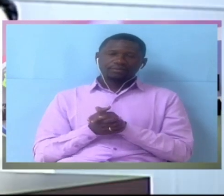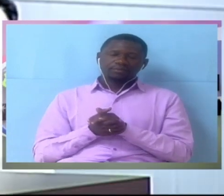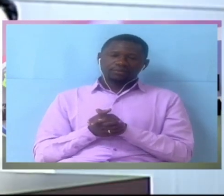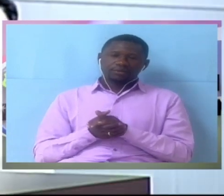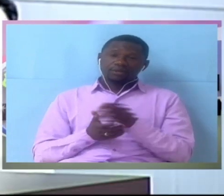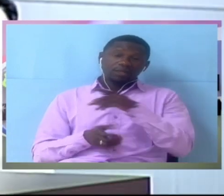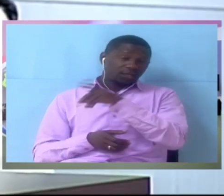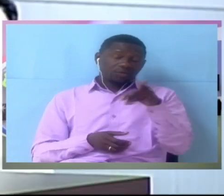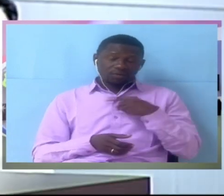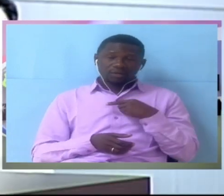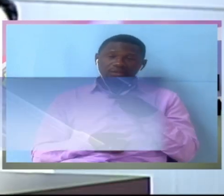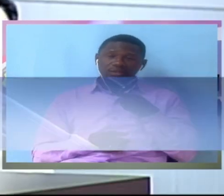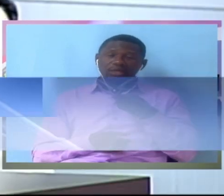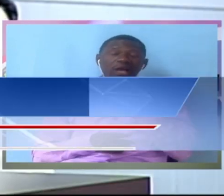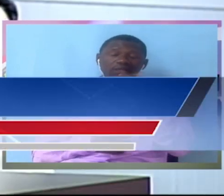They were interrogated